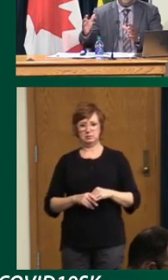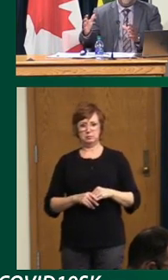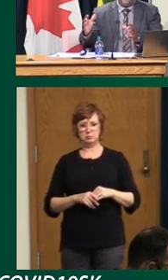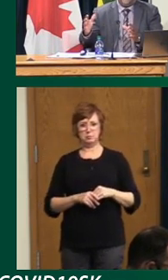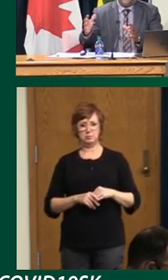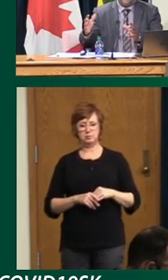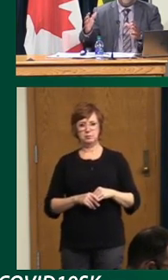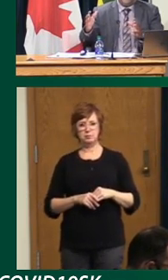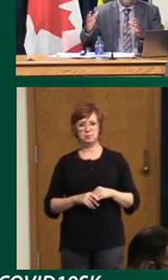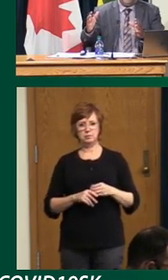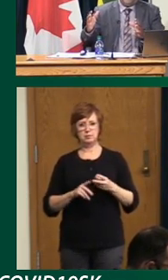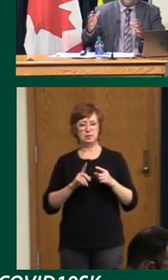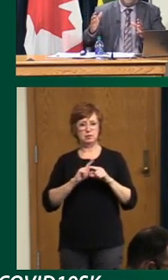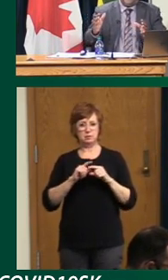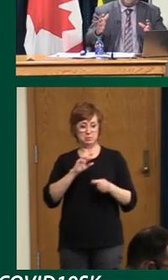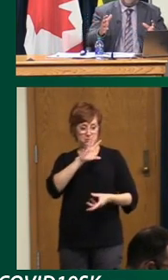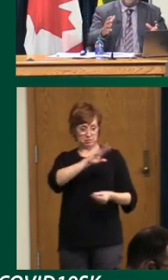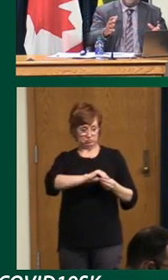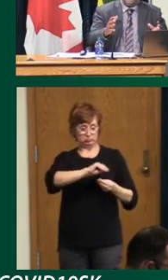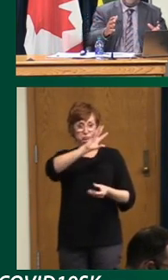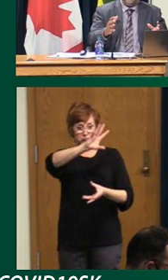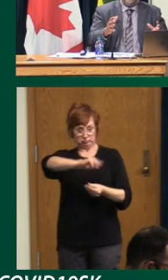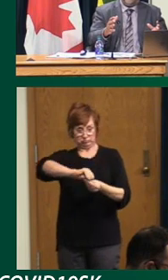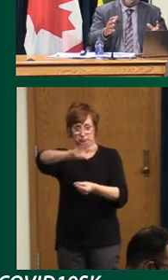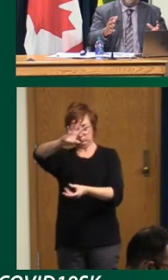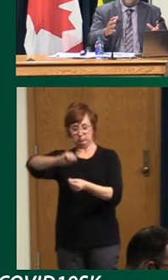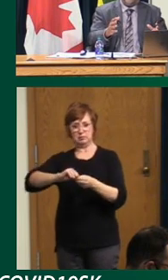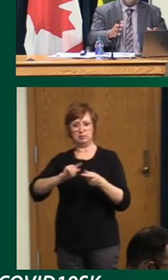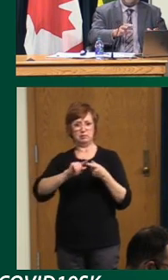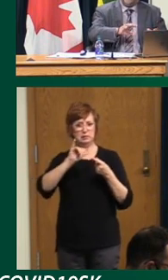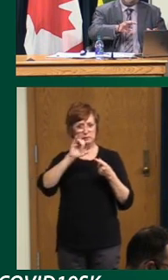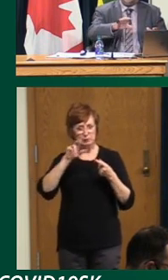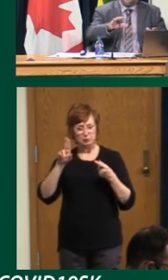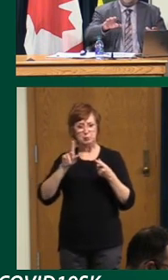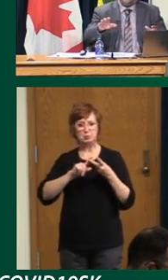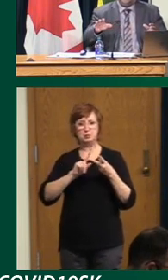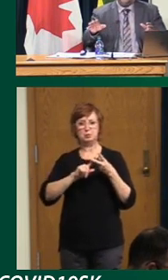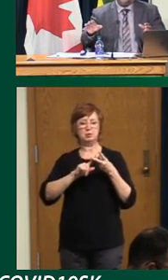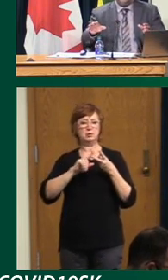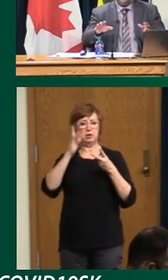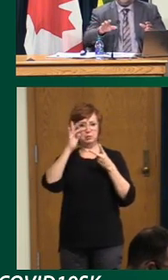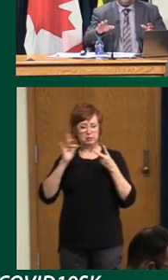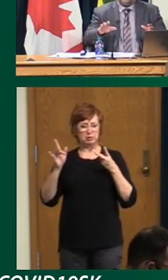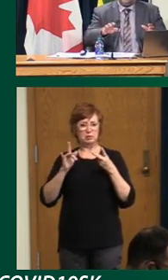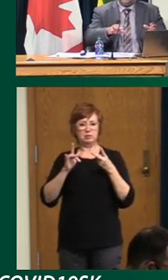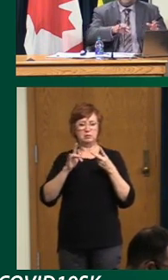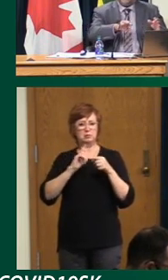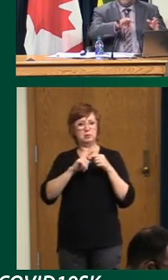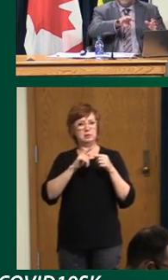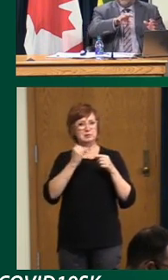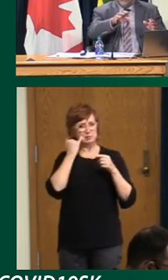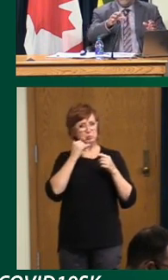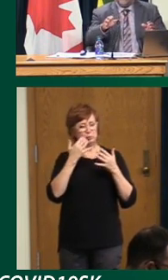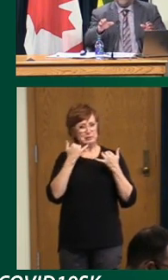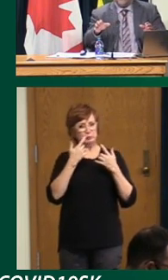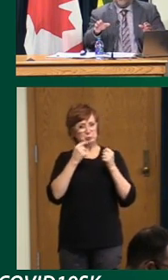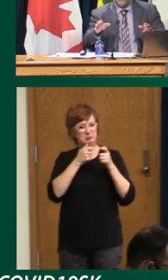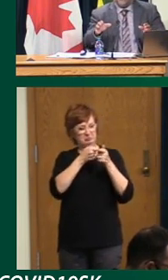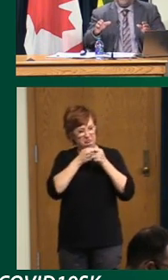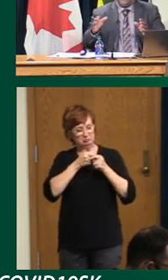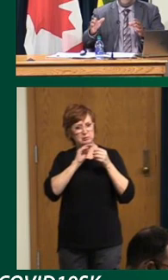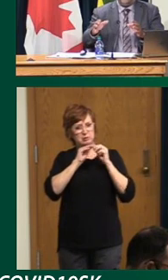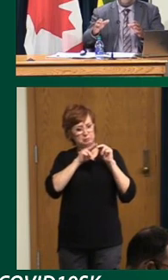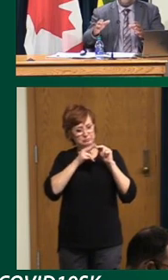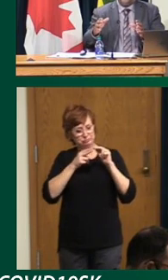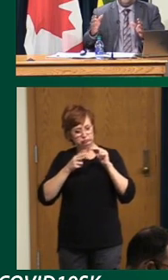ICU admissions adding up. But on the other hand, when we turn things around, it still takes a few weeks for case numbers to